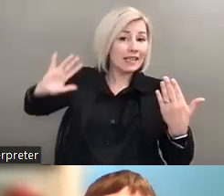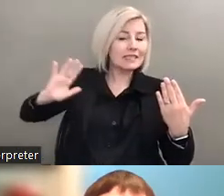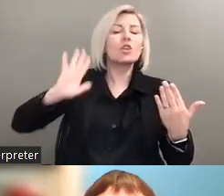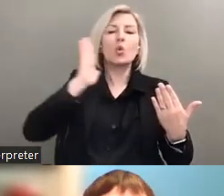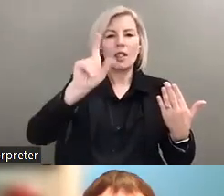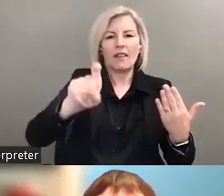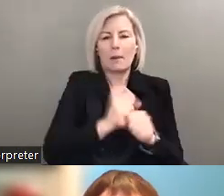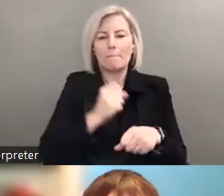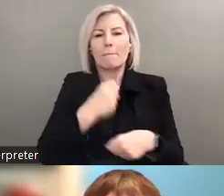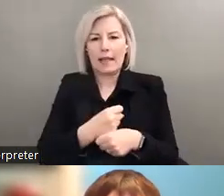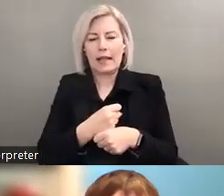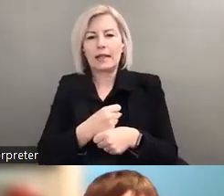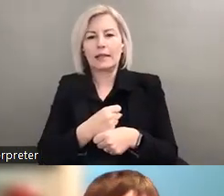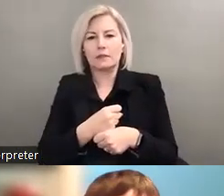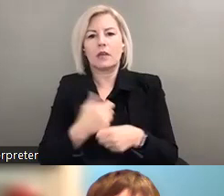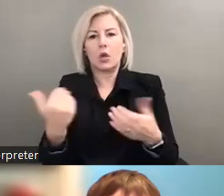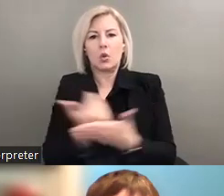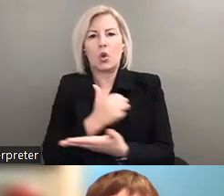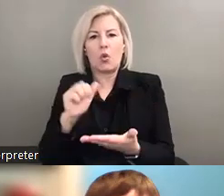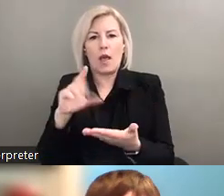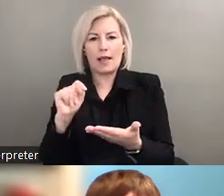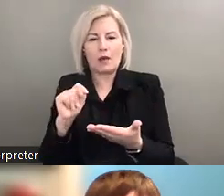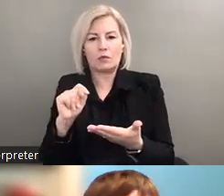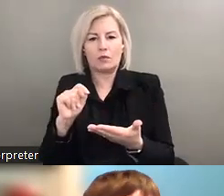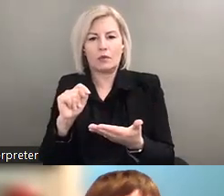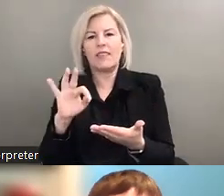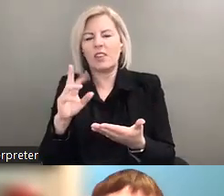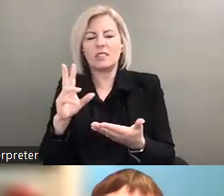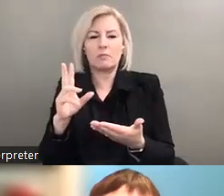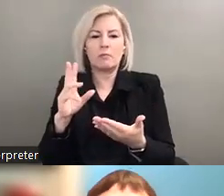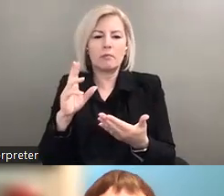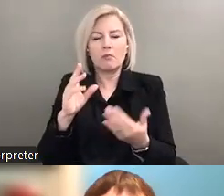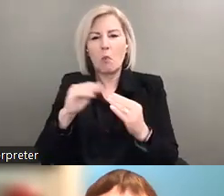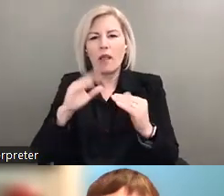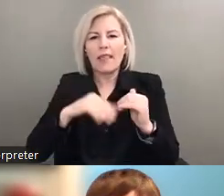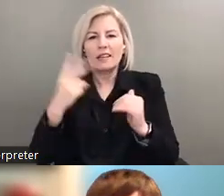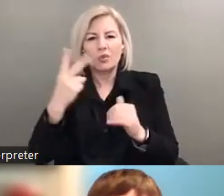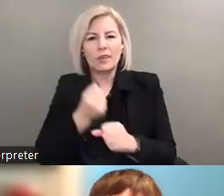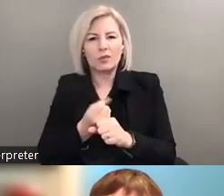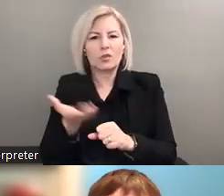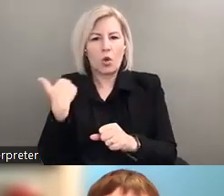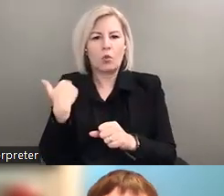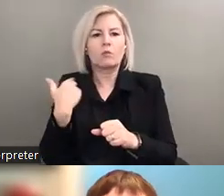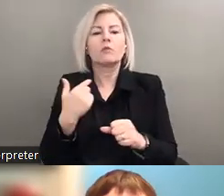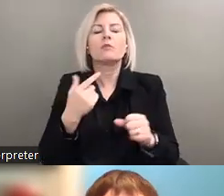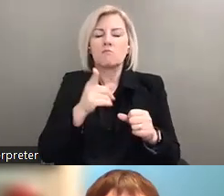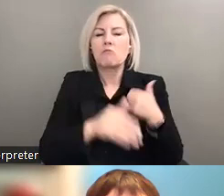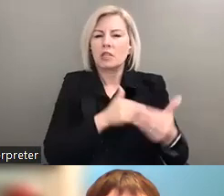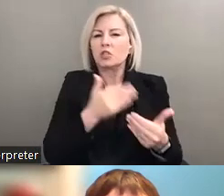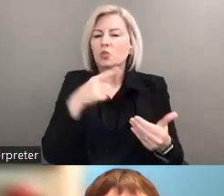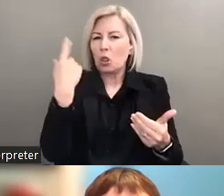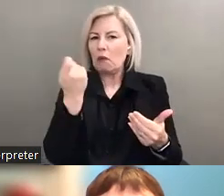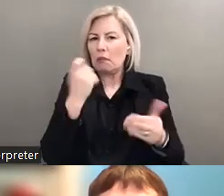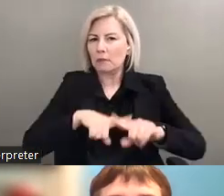new account in Smart Simple, if you haven't done so already, and the process will look a little different than it has in the